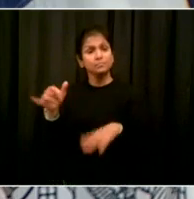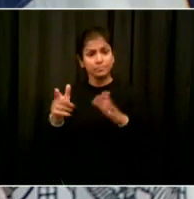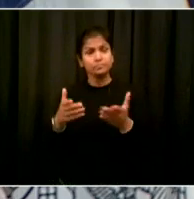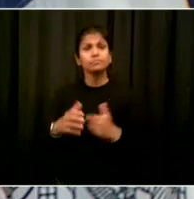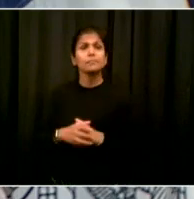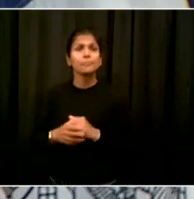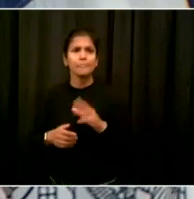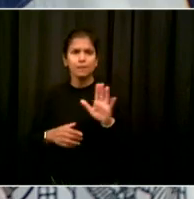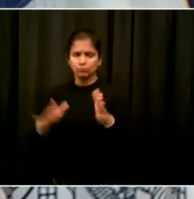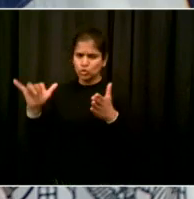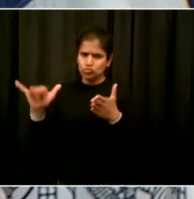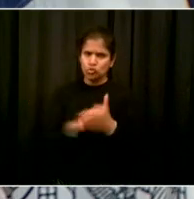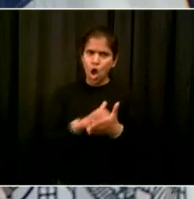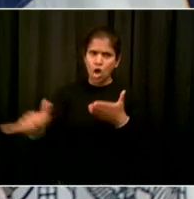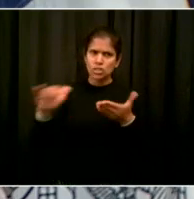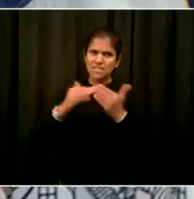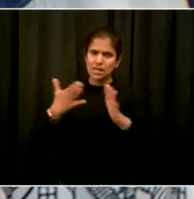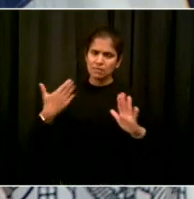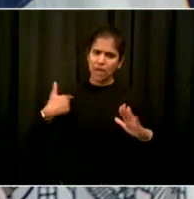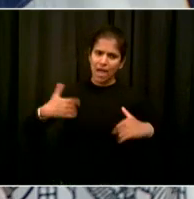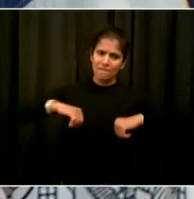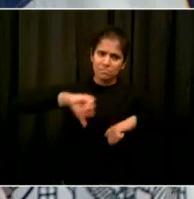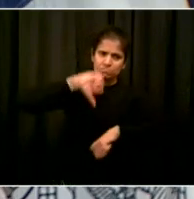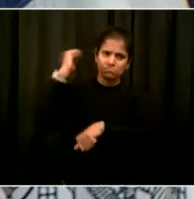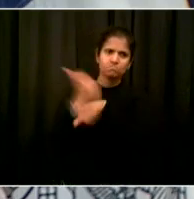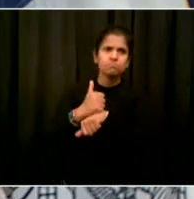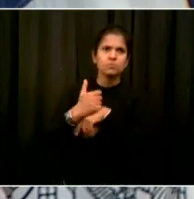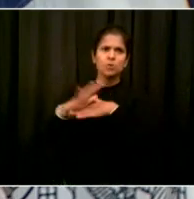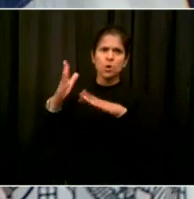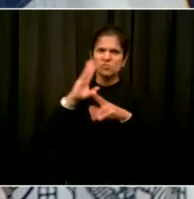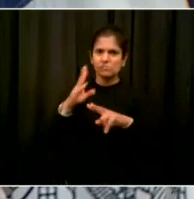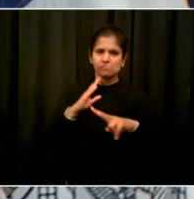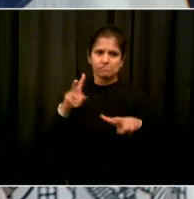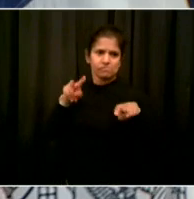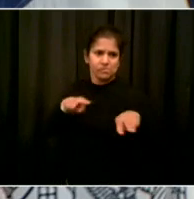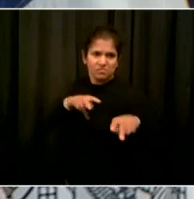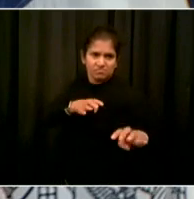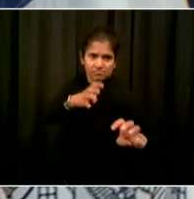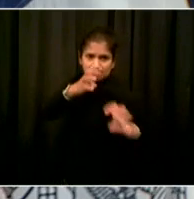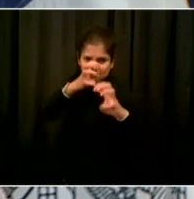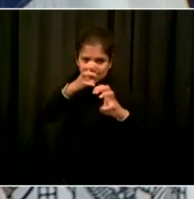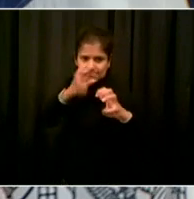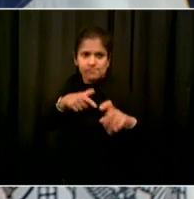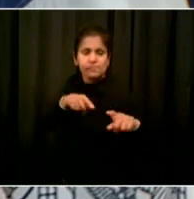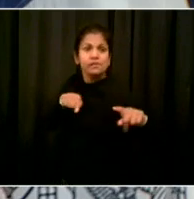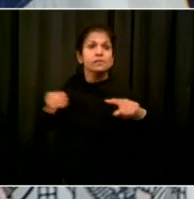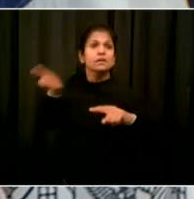Our cyber command is an extremely talented group of people, very